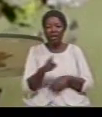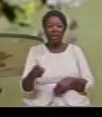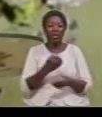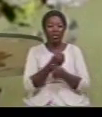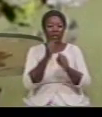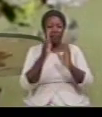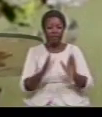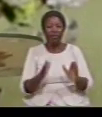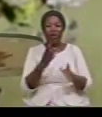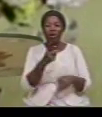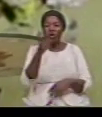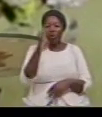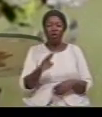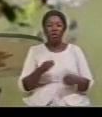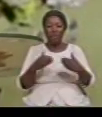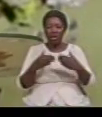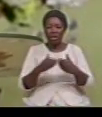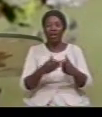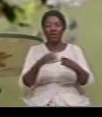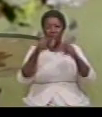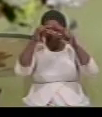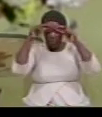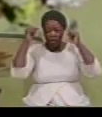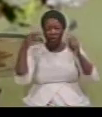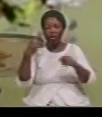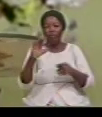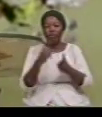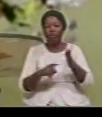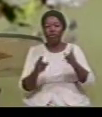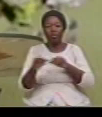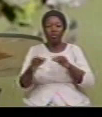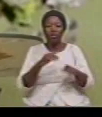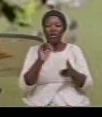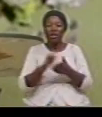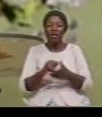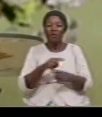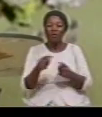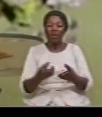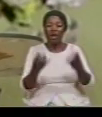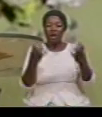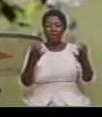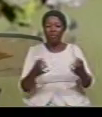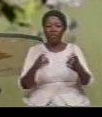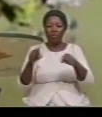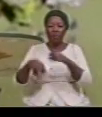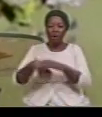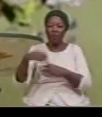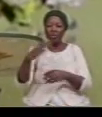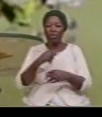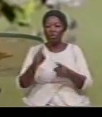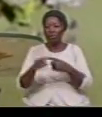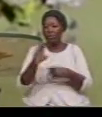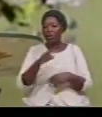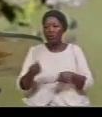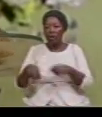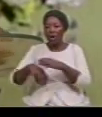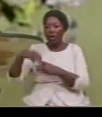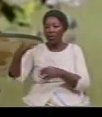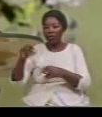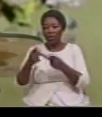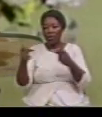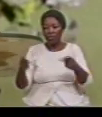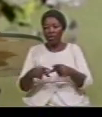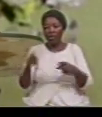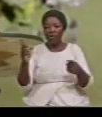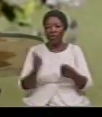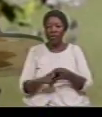When the leprosy had disappeared, the priest should go out of the camp to meet and examine him in order to confirm